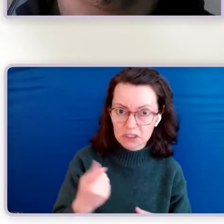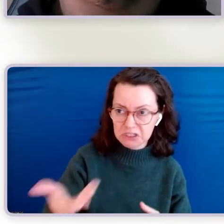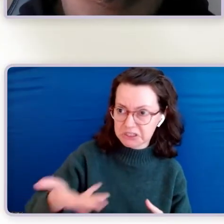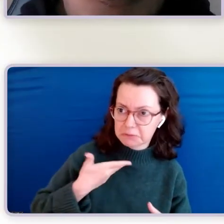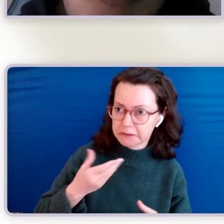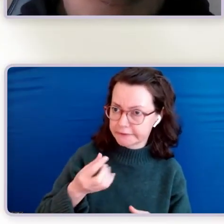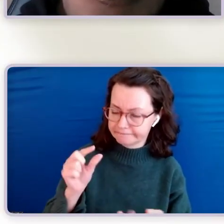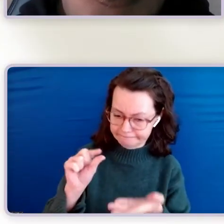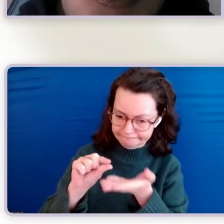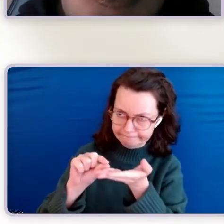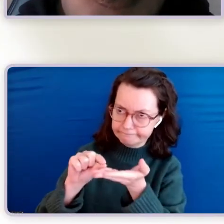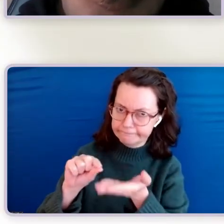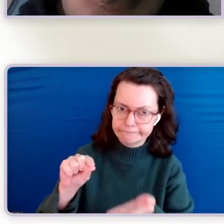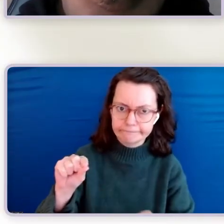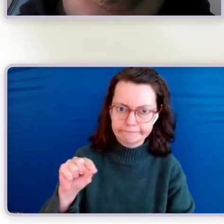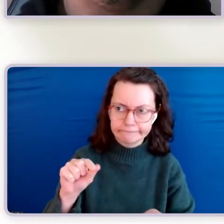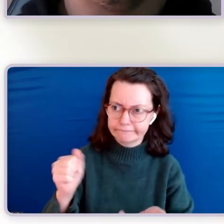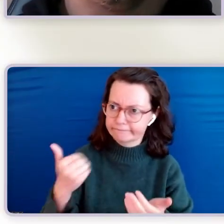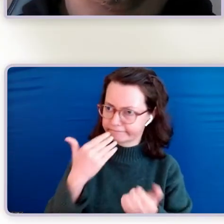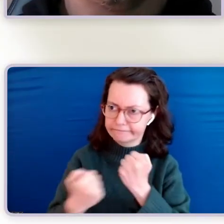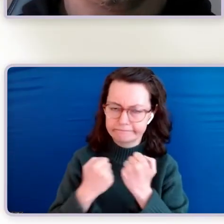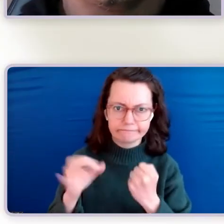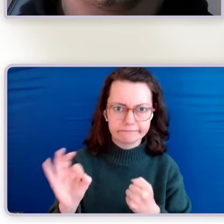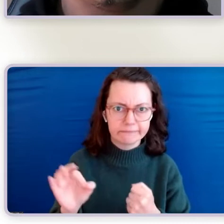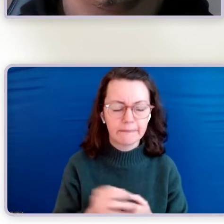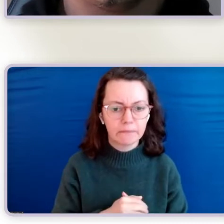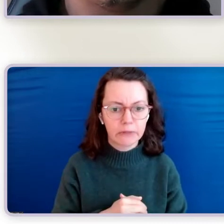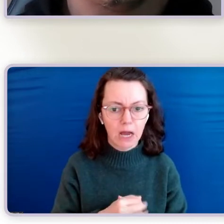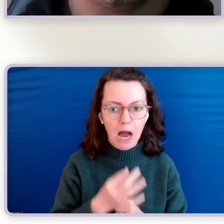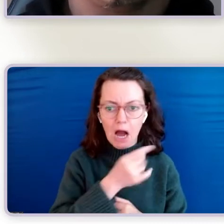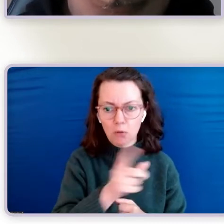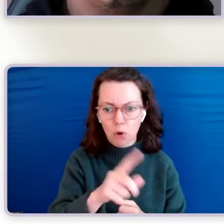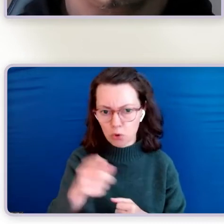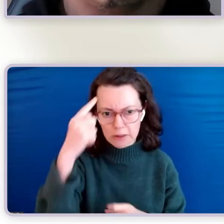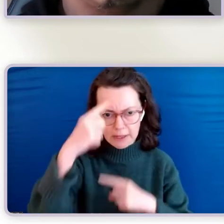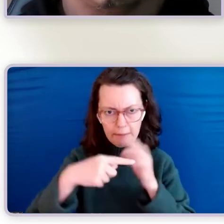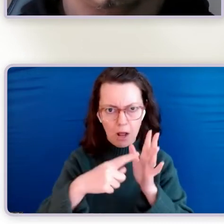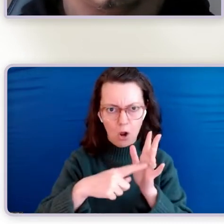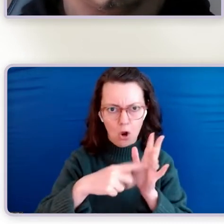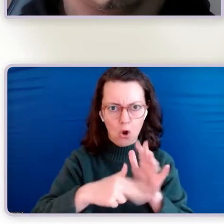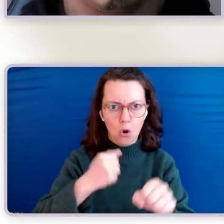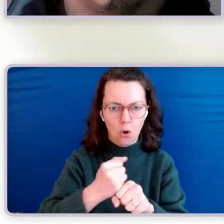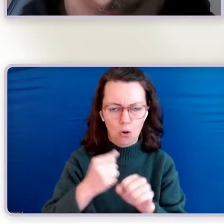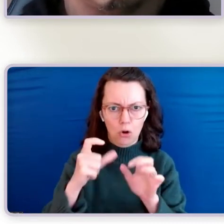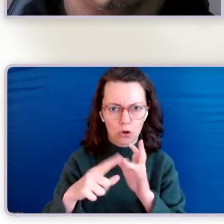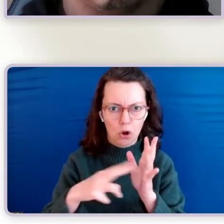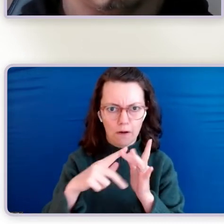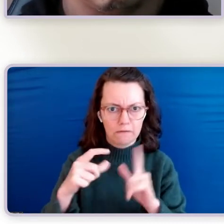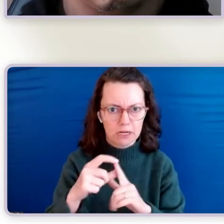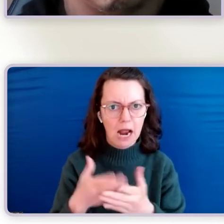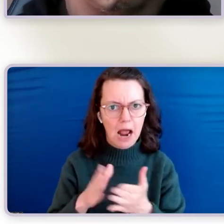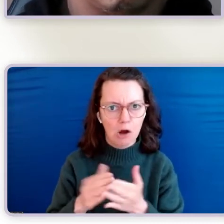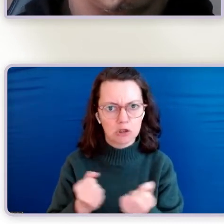particularly around long COVID, and what we can do as a community to support people who are coming into our